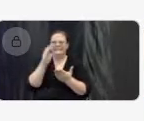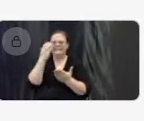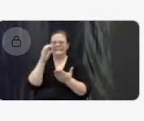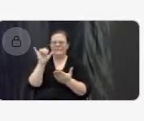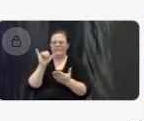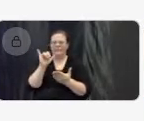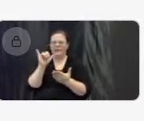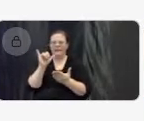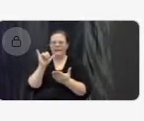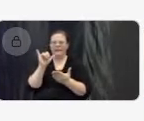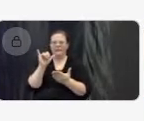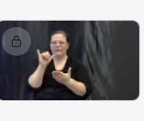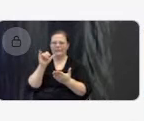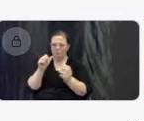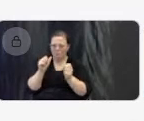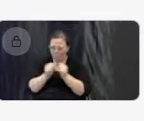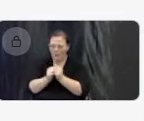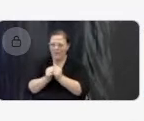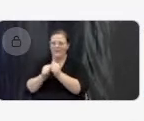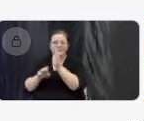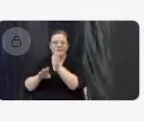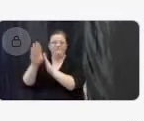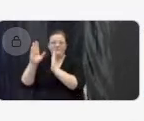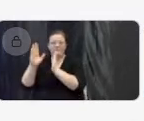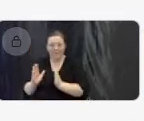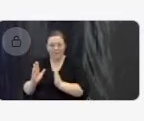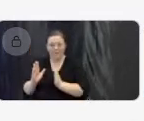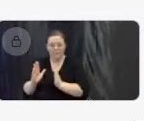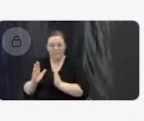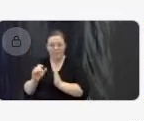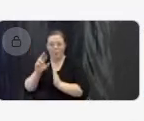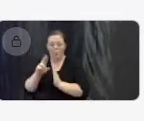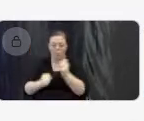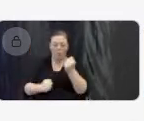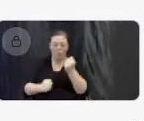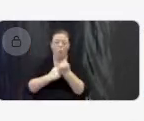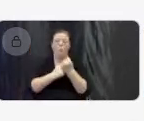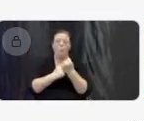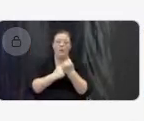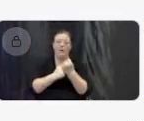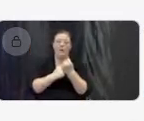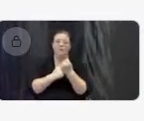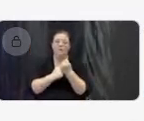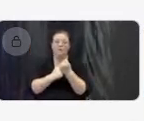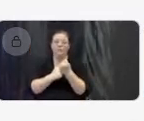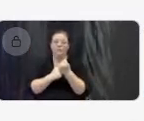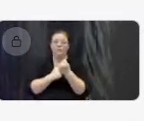it's with the developer or with the